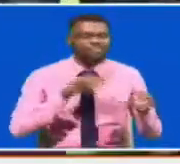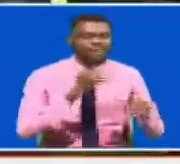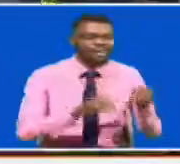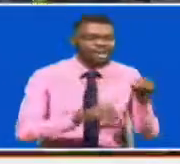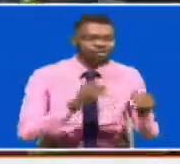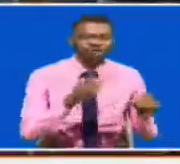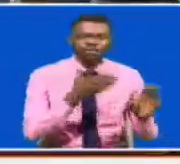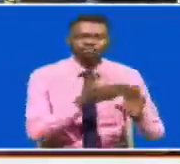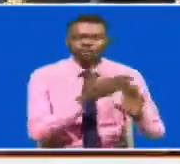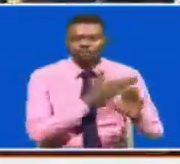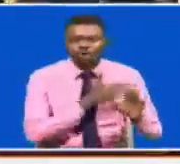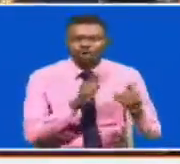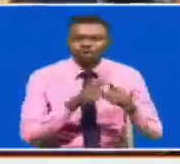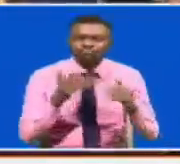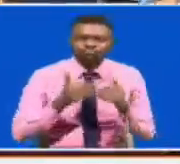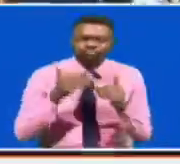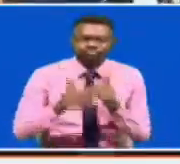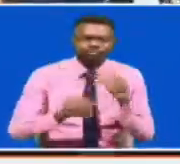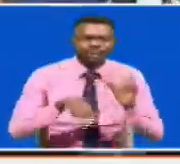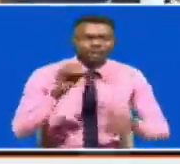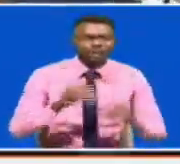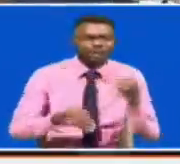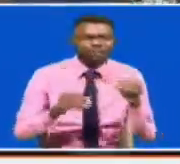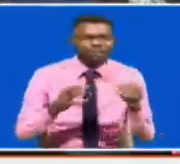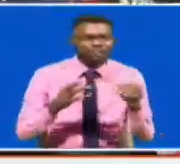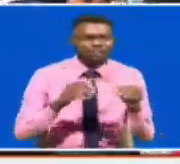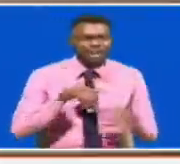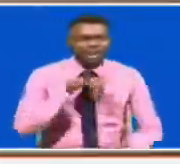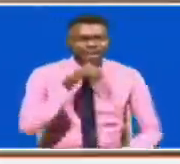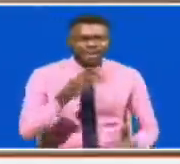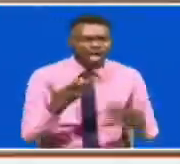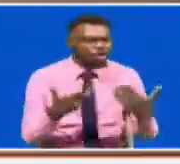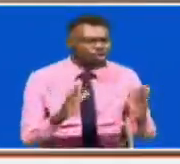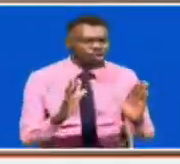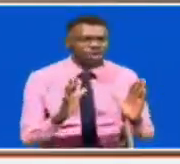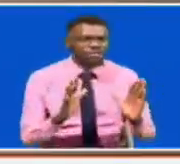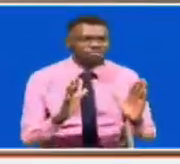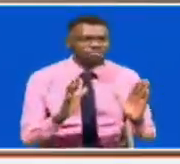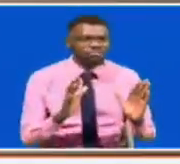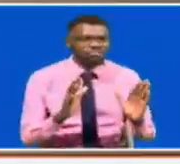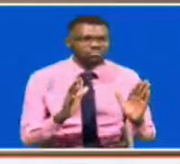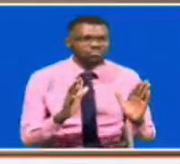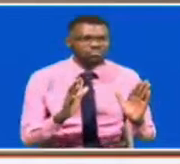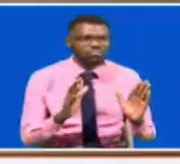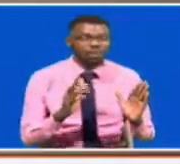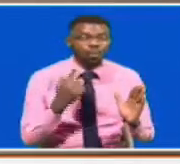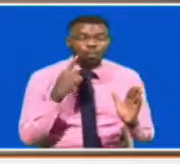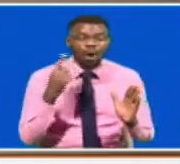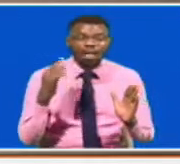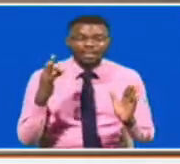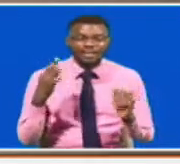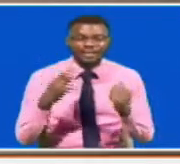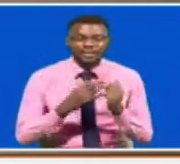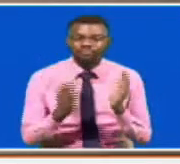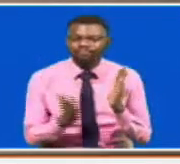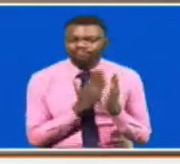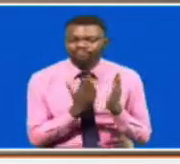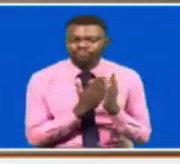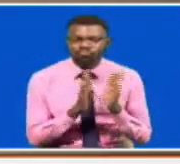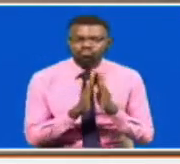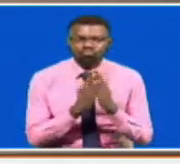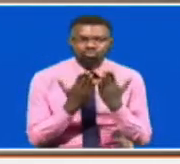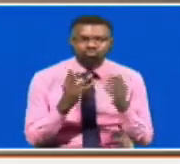after the presidential election that saw Raila Odinga lose victory. In his 138-page book